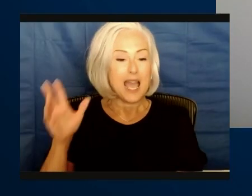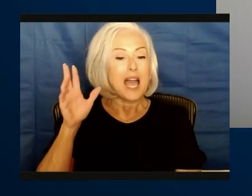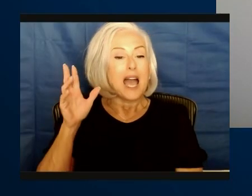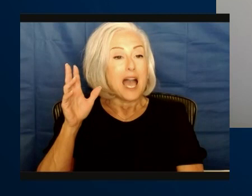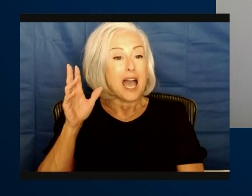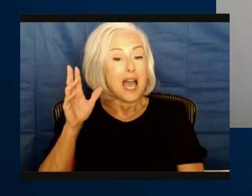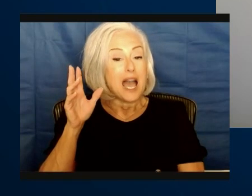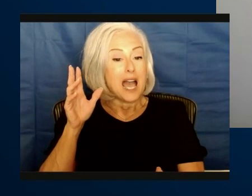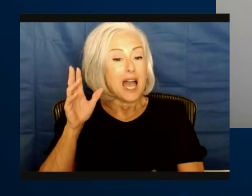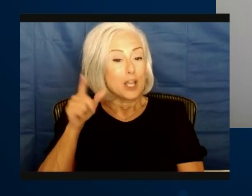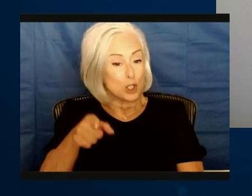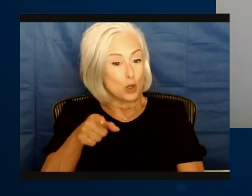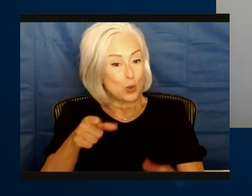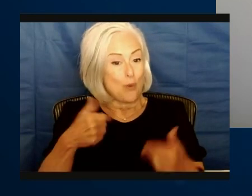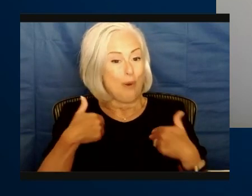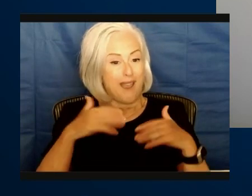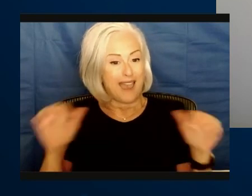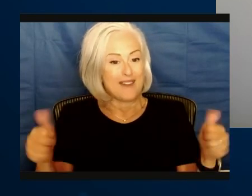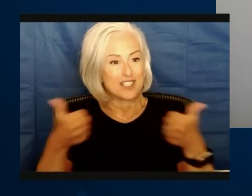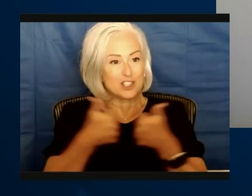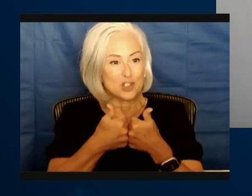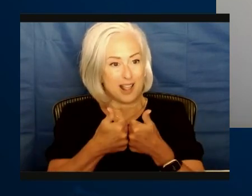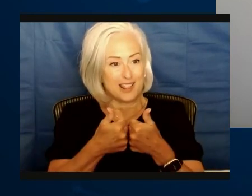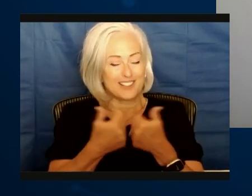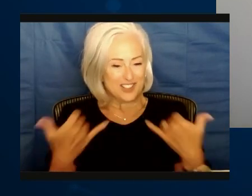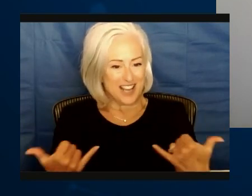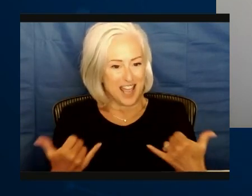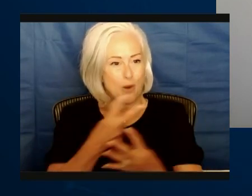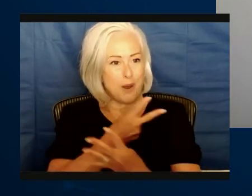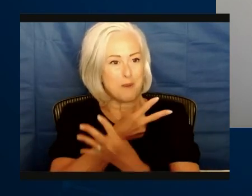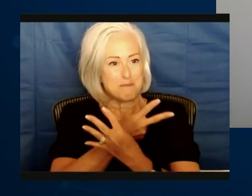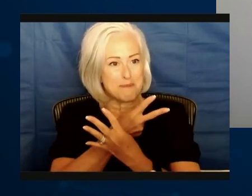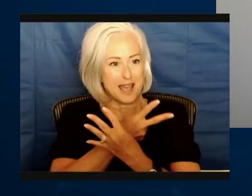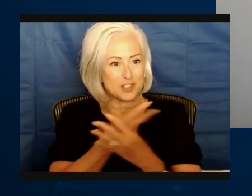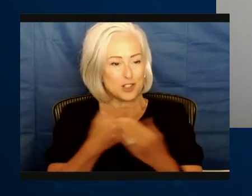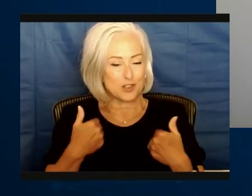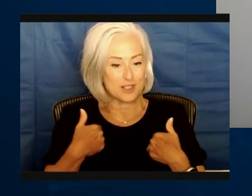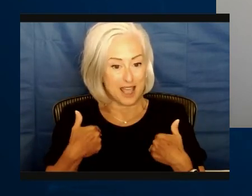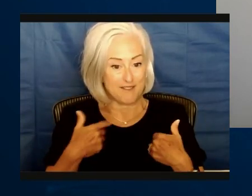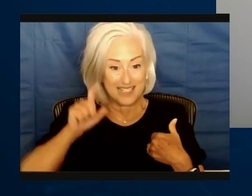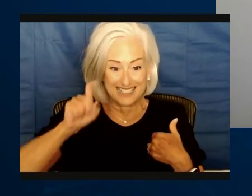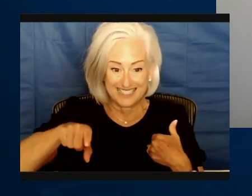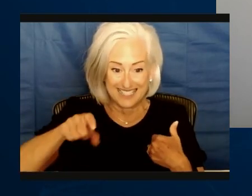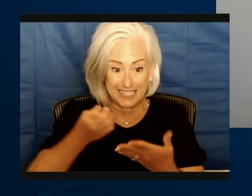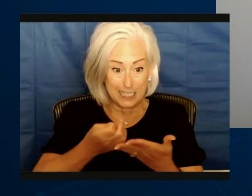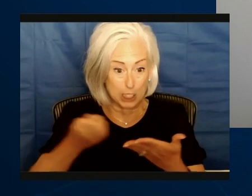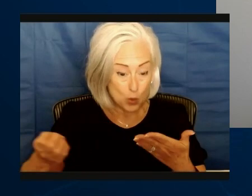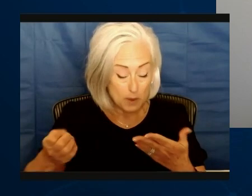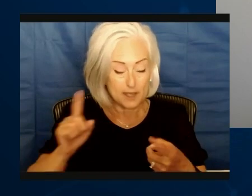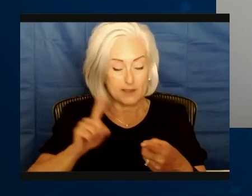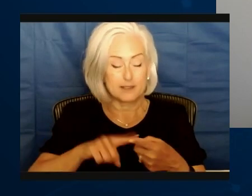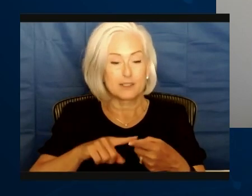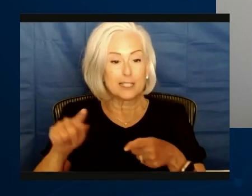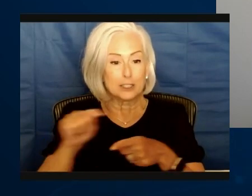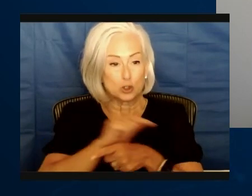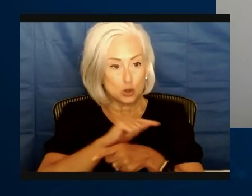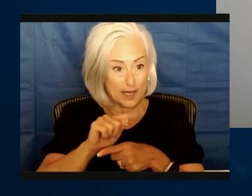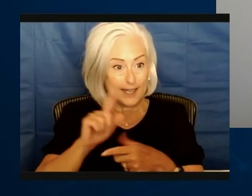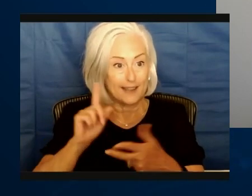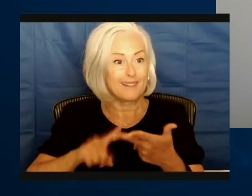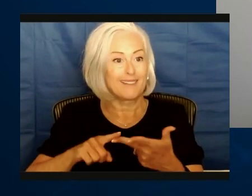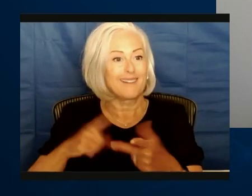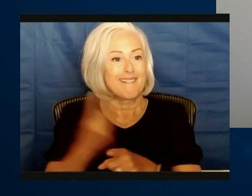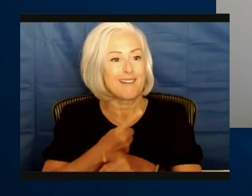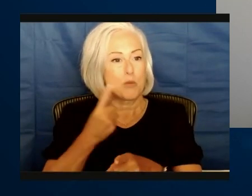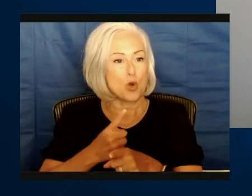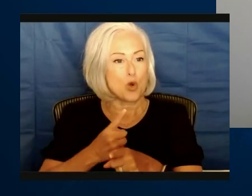been challenged with your master's: equipment, more training, and the right implants. So I